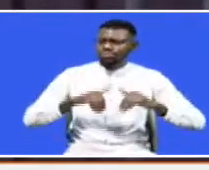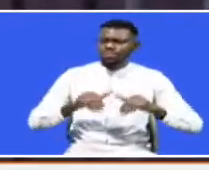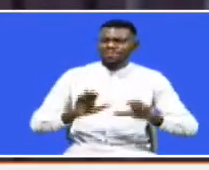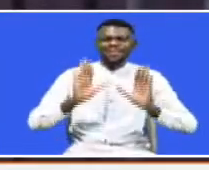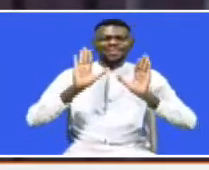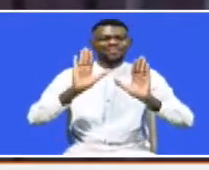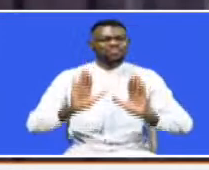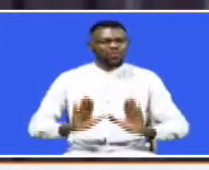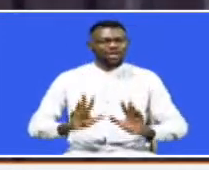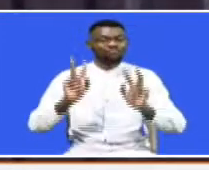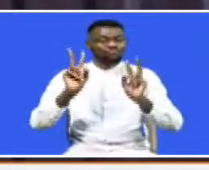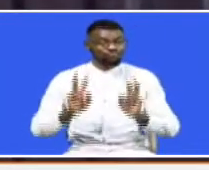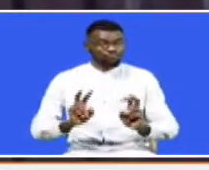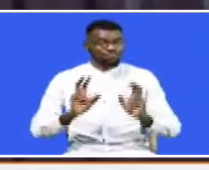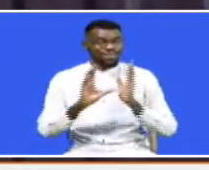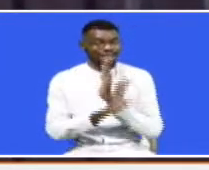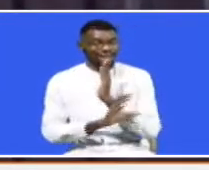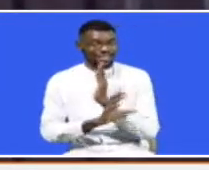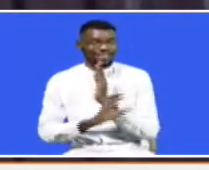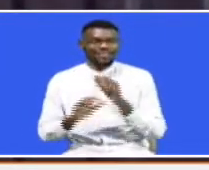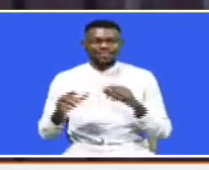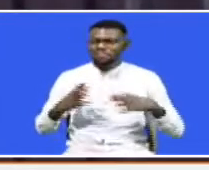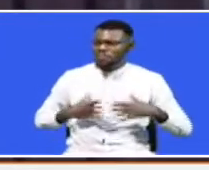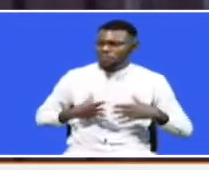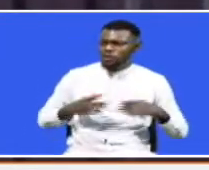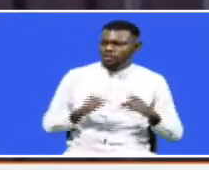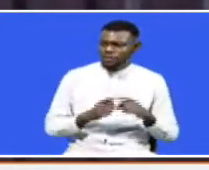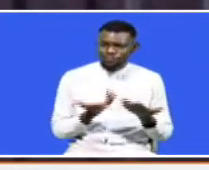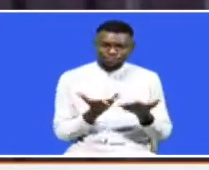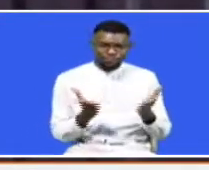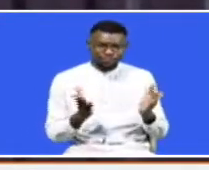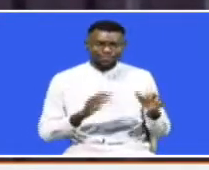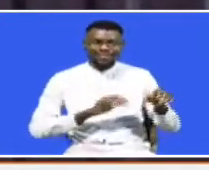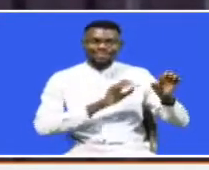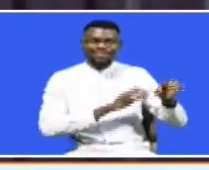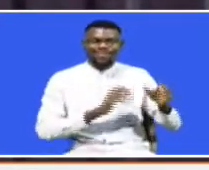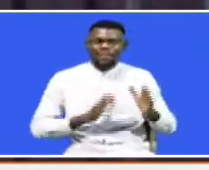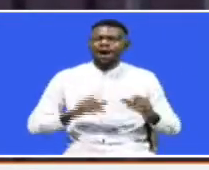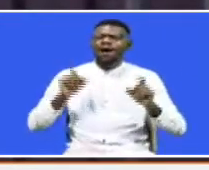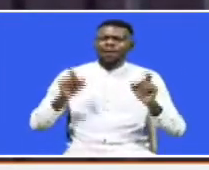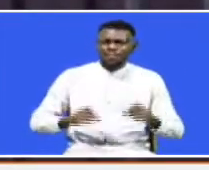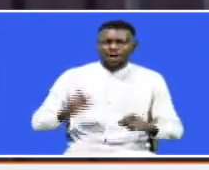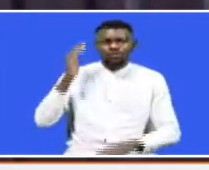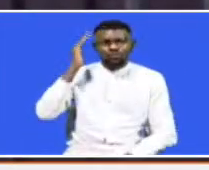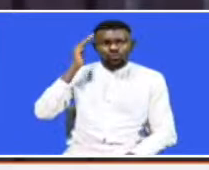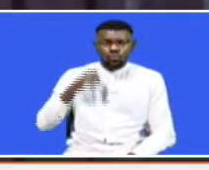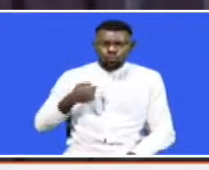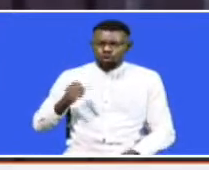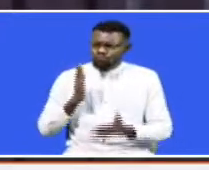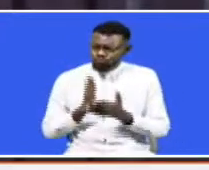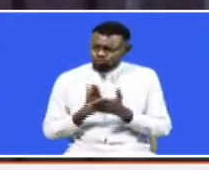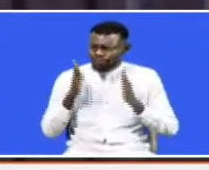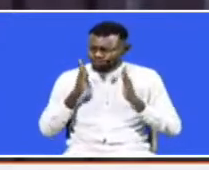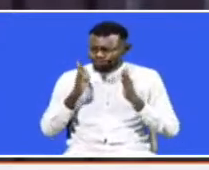as a country, as a people, as farmers. They should know that we are committed.